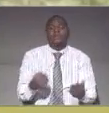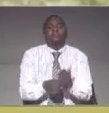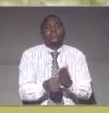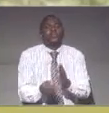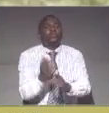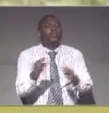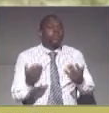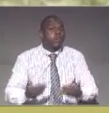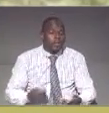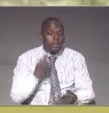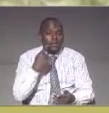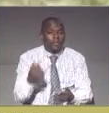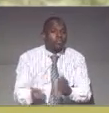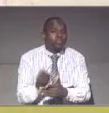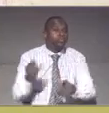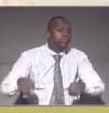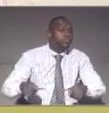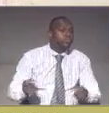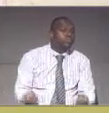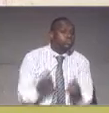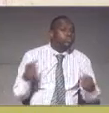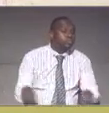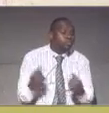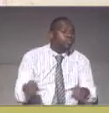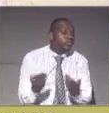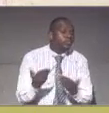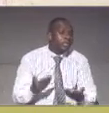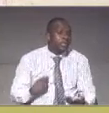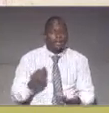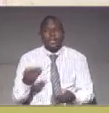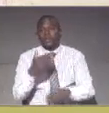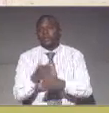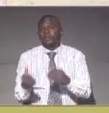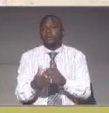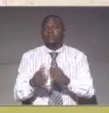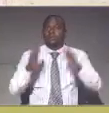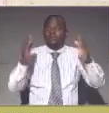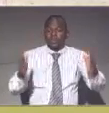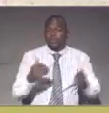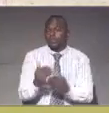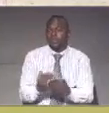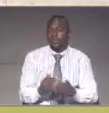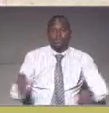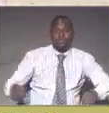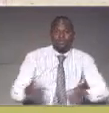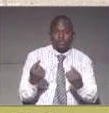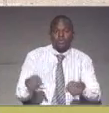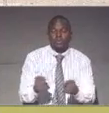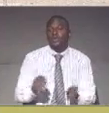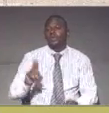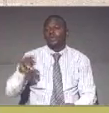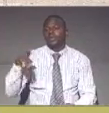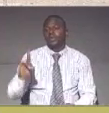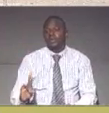is the problem? What is the cause of conflict? This is one of the constructions which has stalled because of the dispute between the UPDF